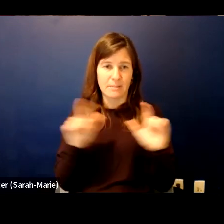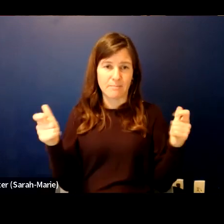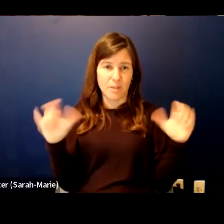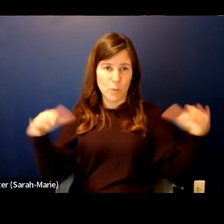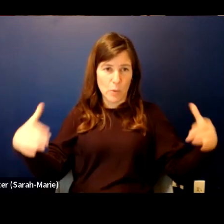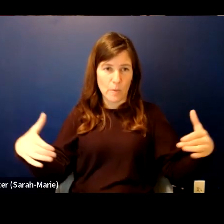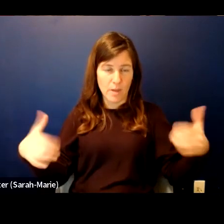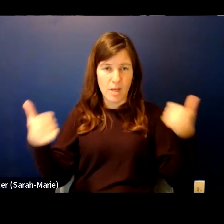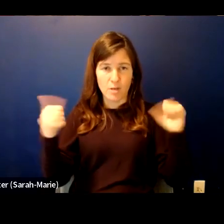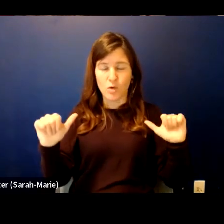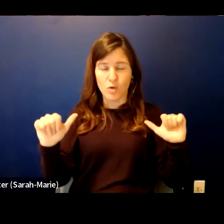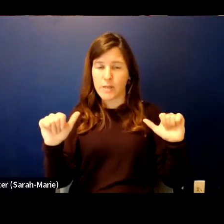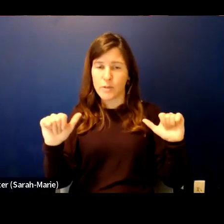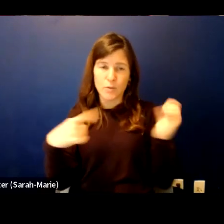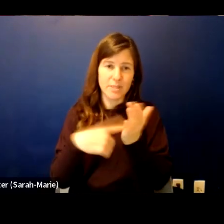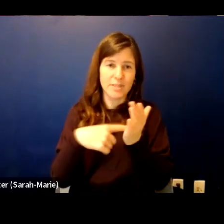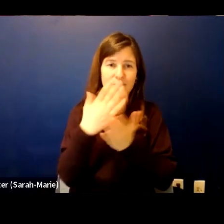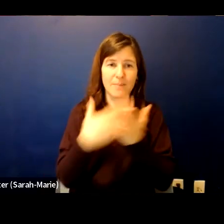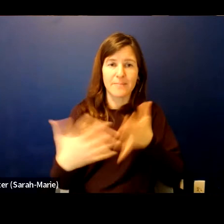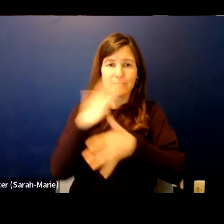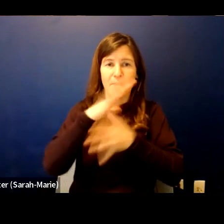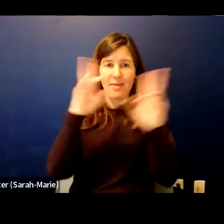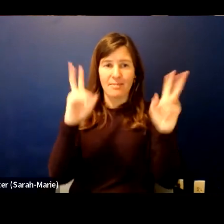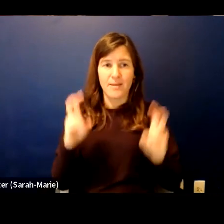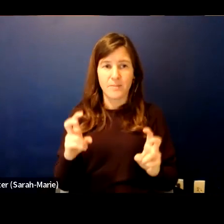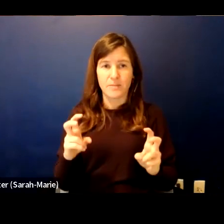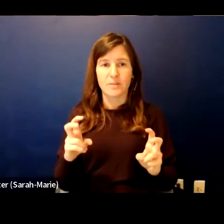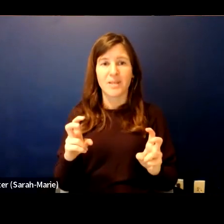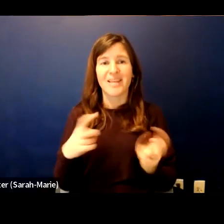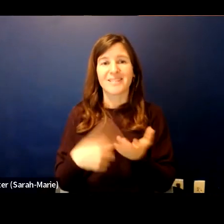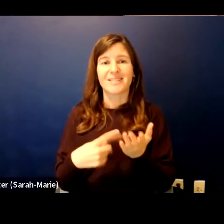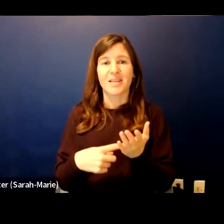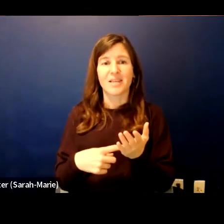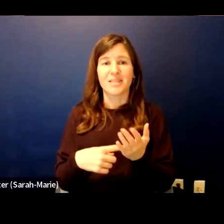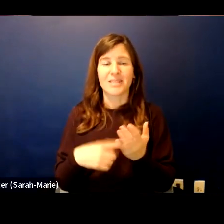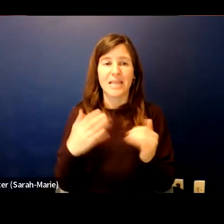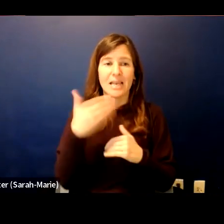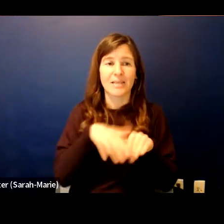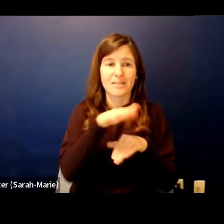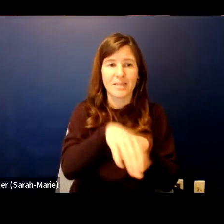pull out some of the larger themes and next steps, personal and CRD wide.